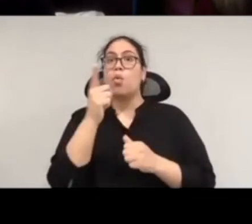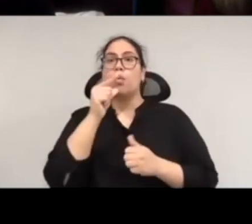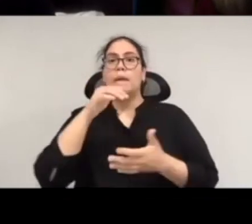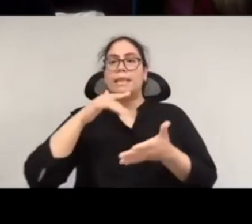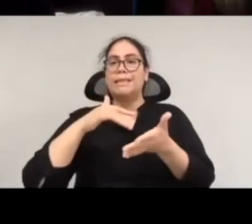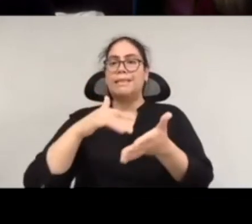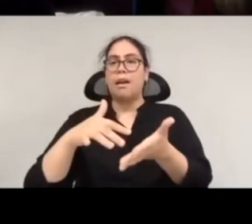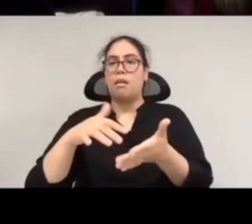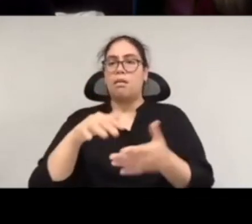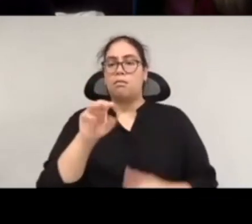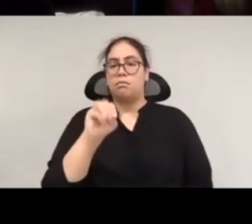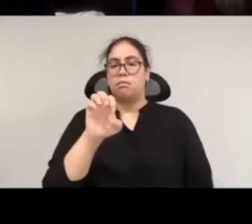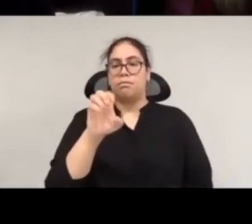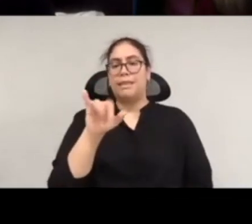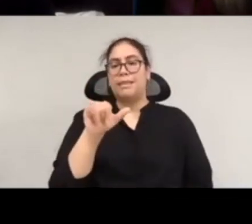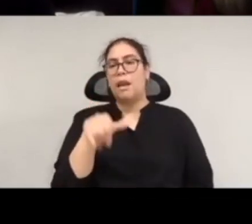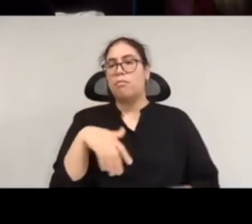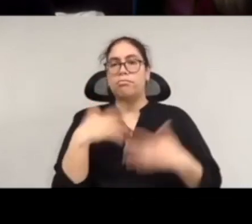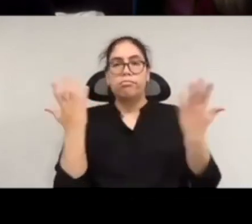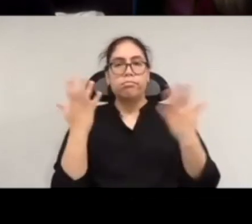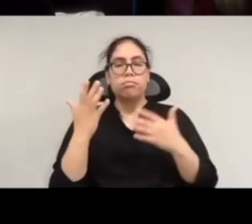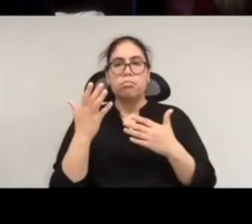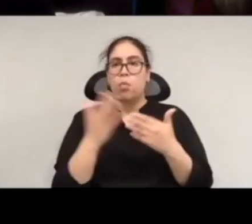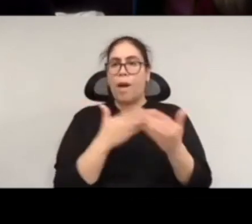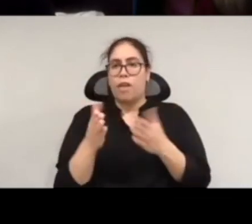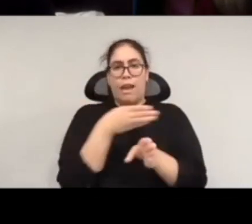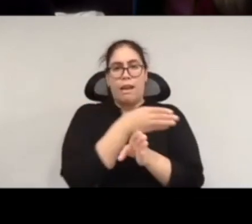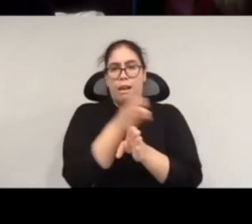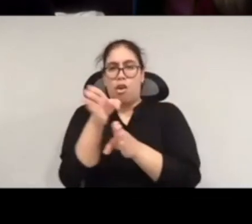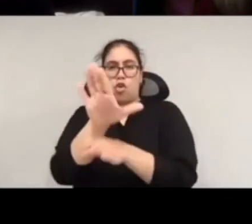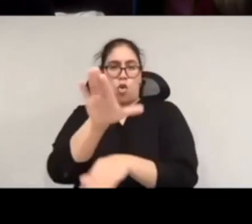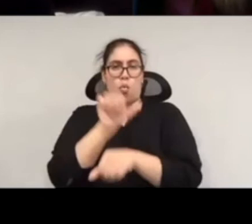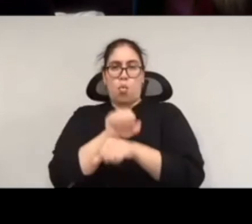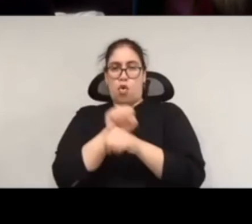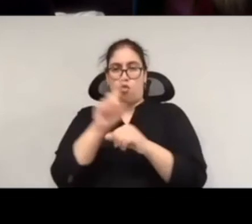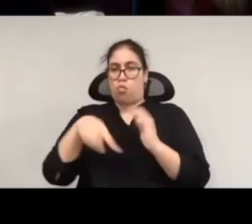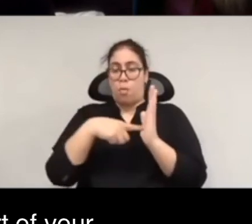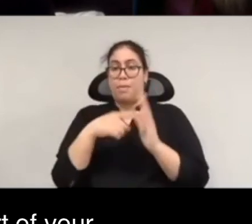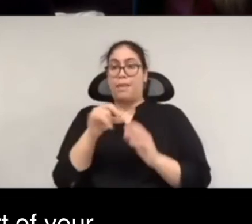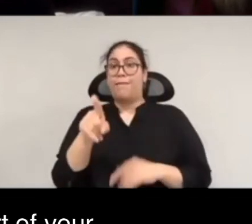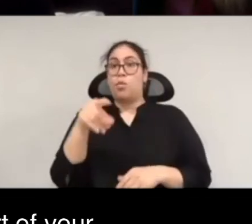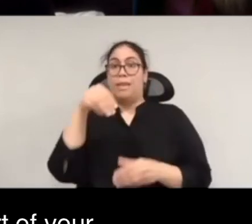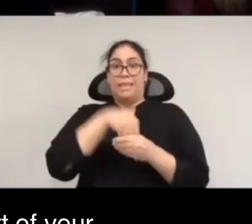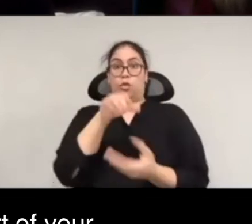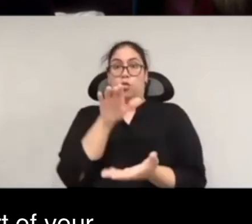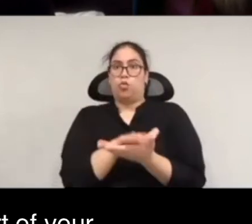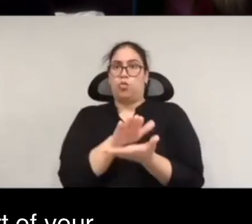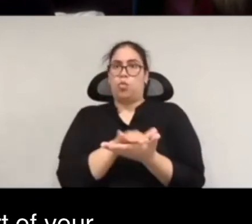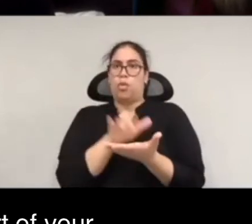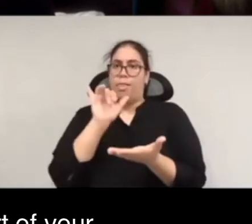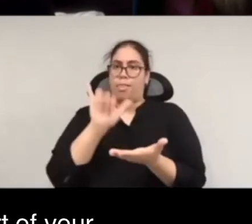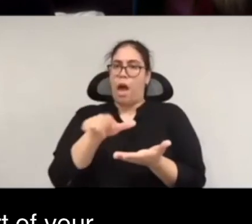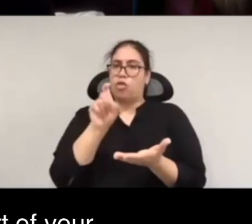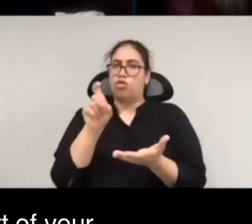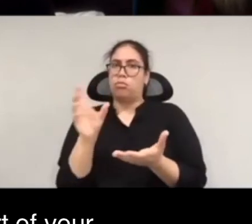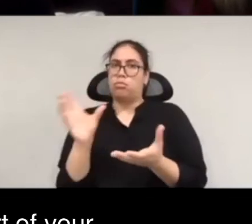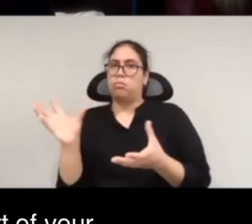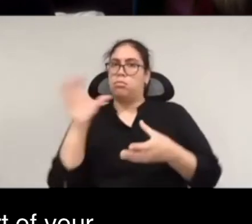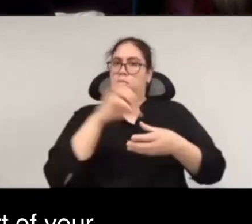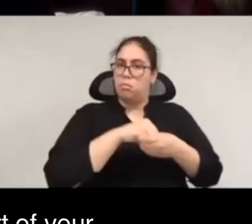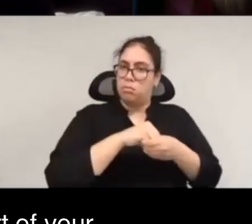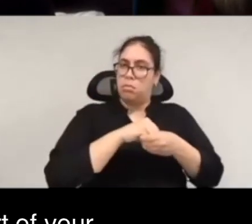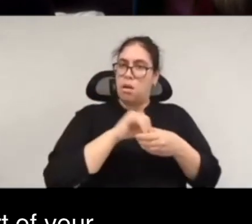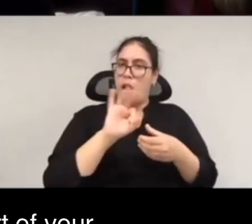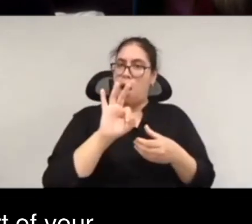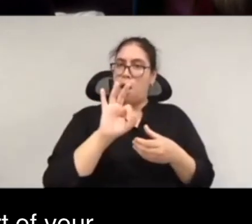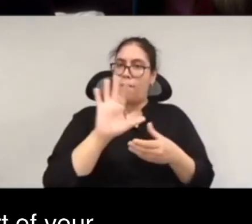of media you chose to study, and if you were in school, this was part of your curriculum and it